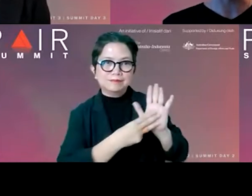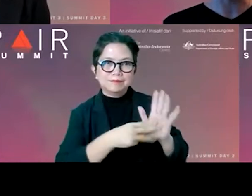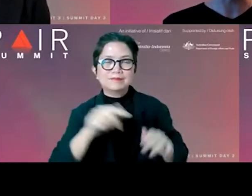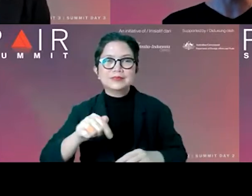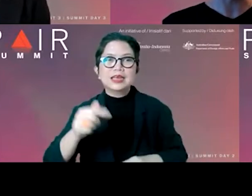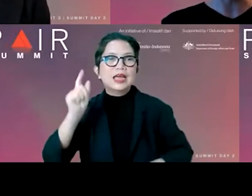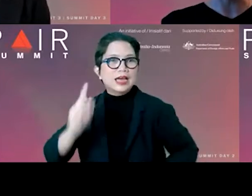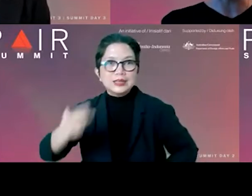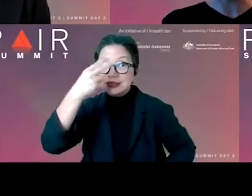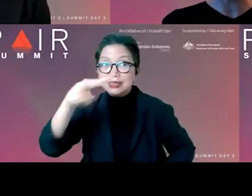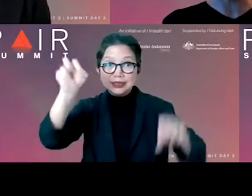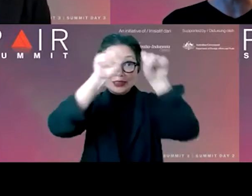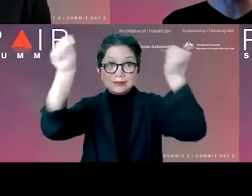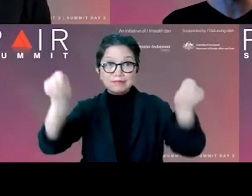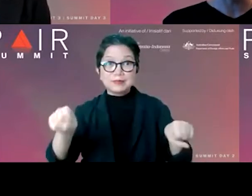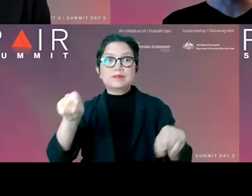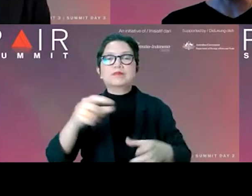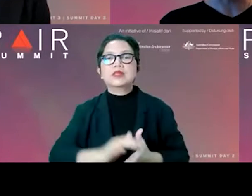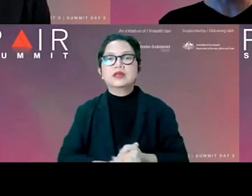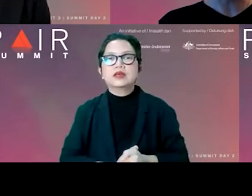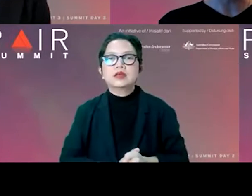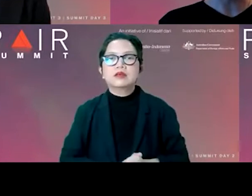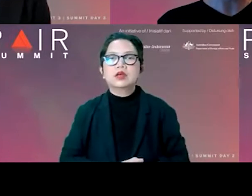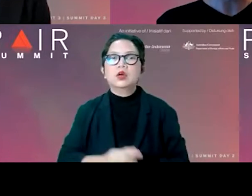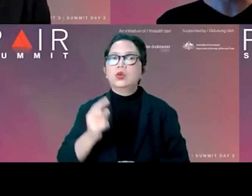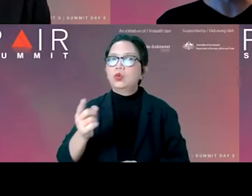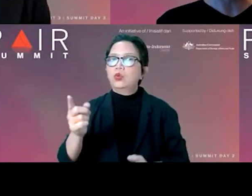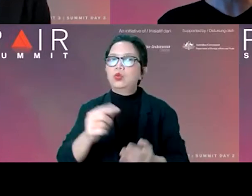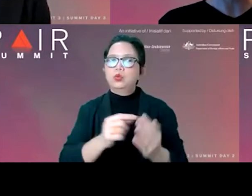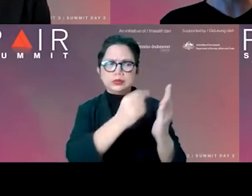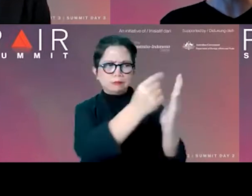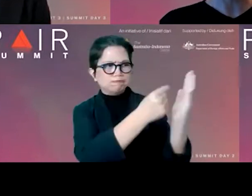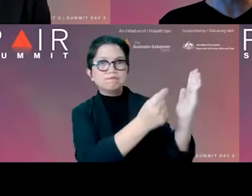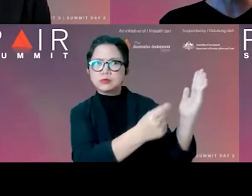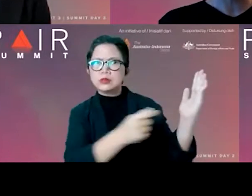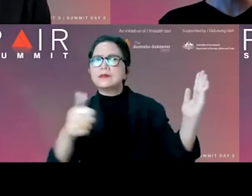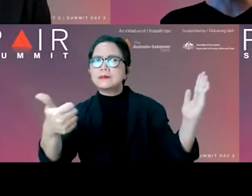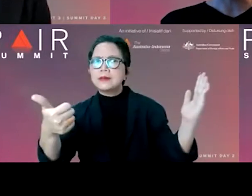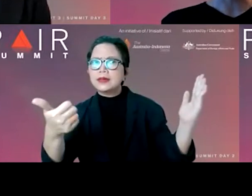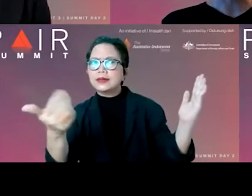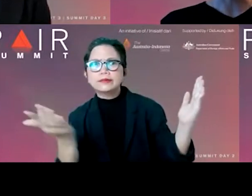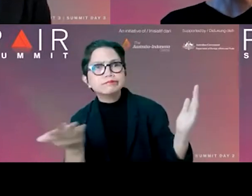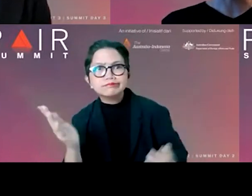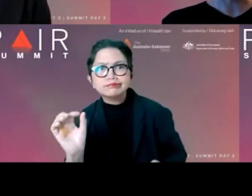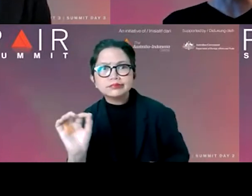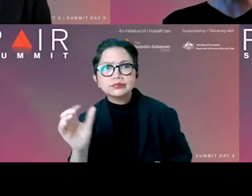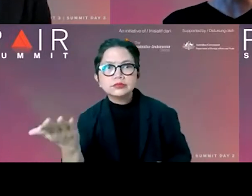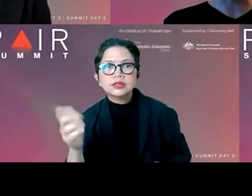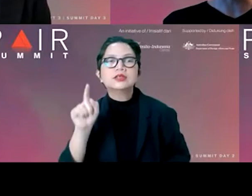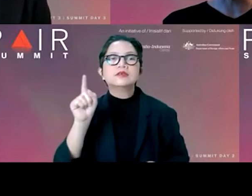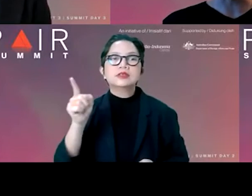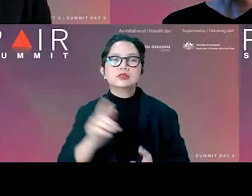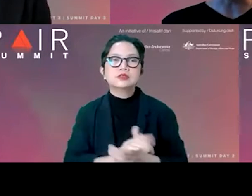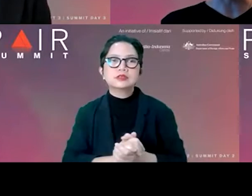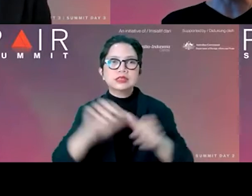this is a good parameter or not, then really the model is not really tested. And in this particular case,